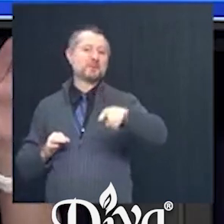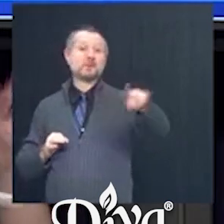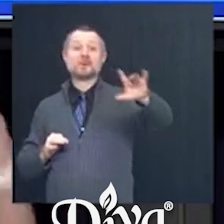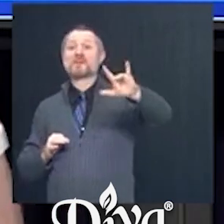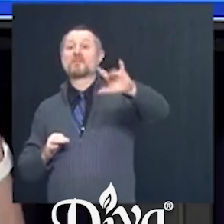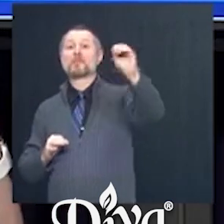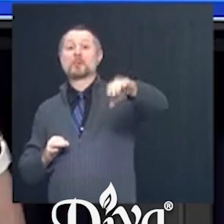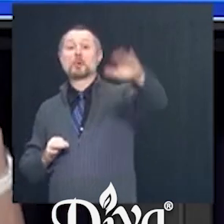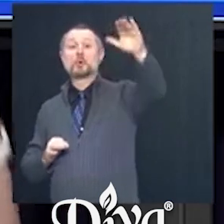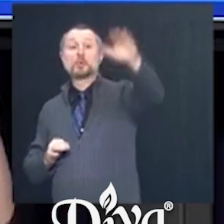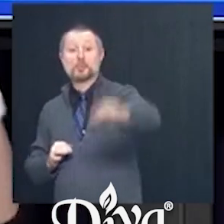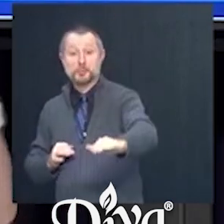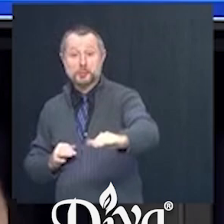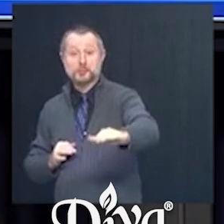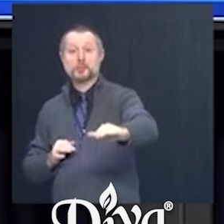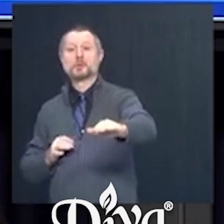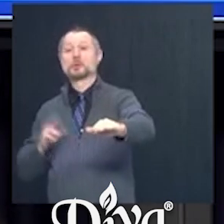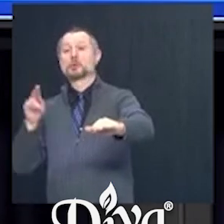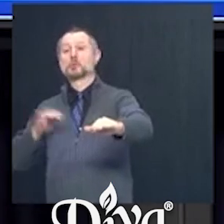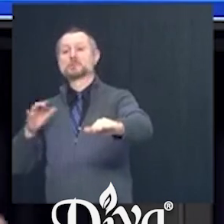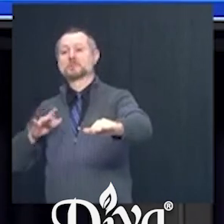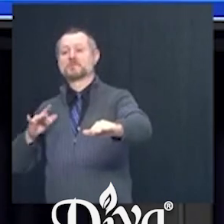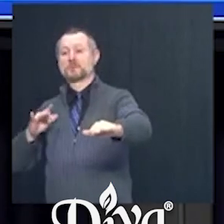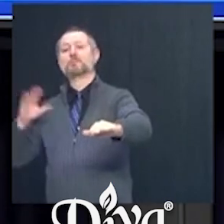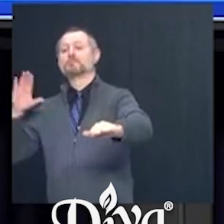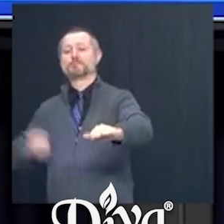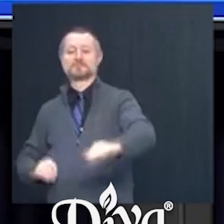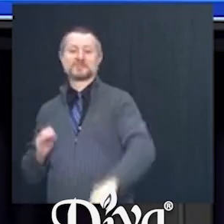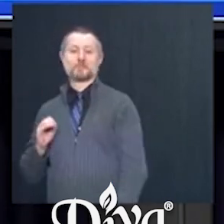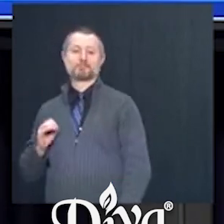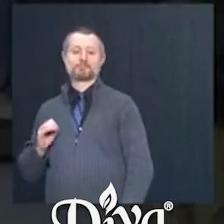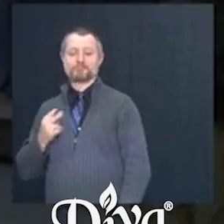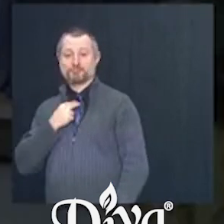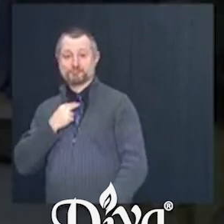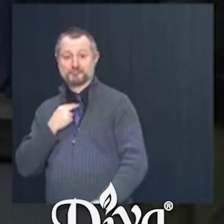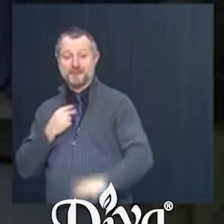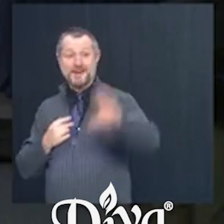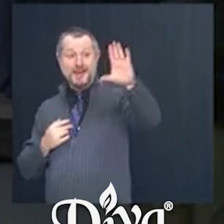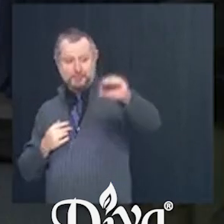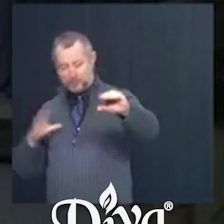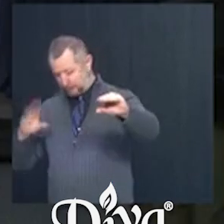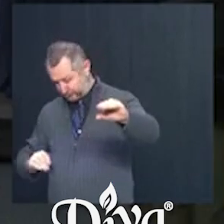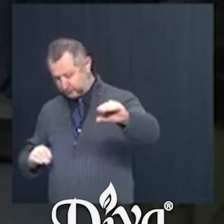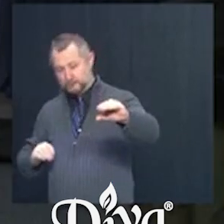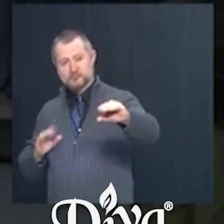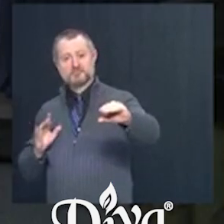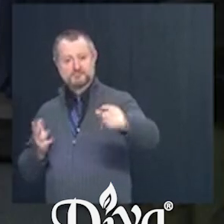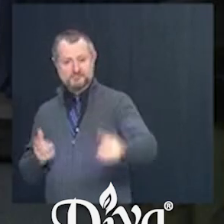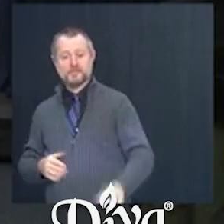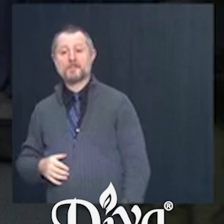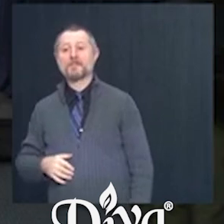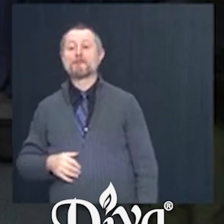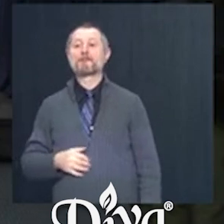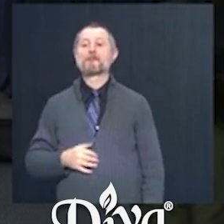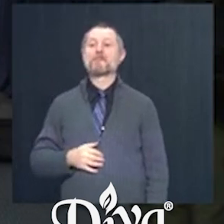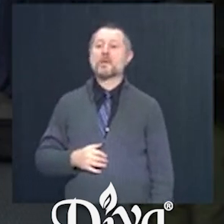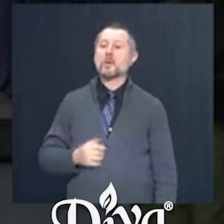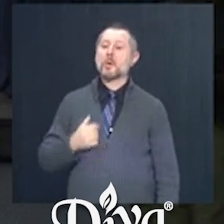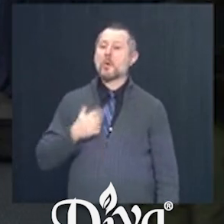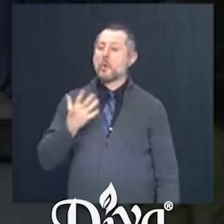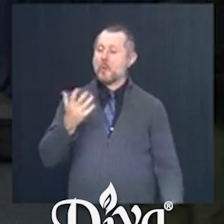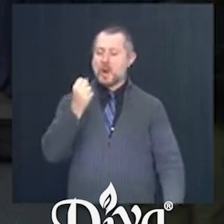crowding and density. In New York City, 25 to closure. So how do you get out of the sanctions? So in other